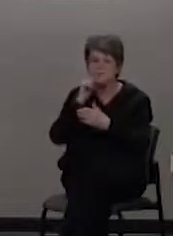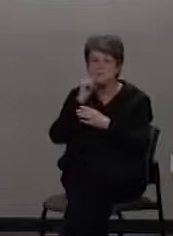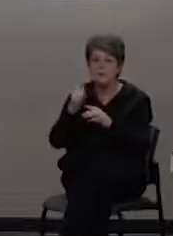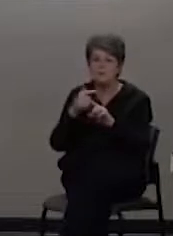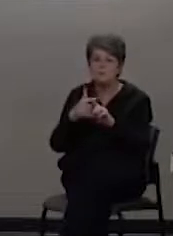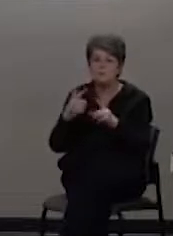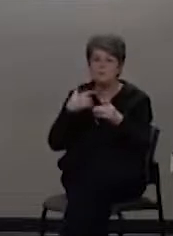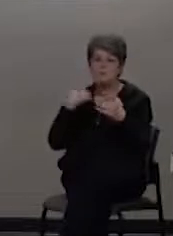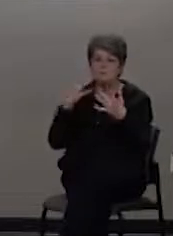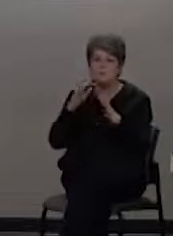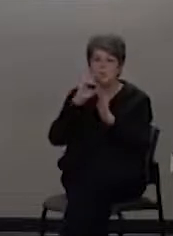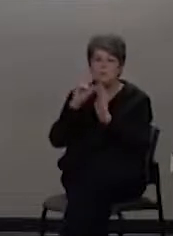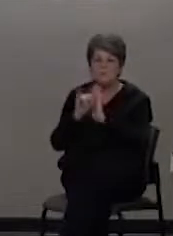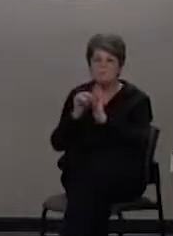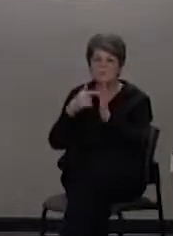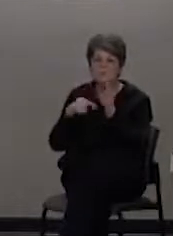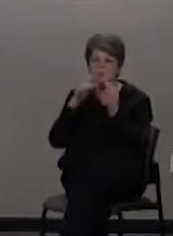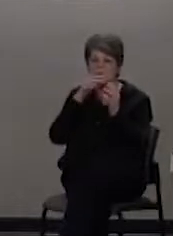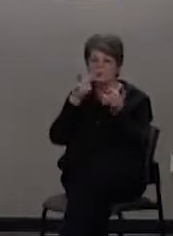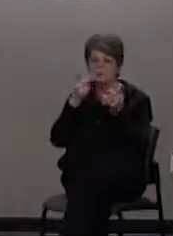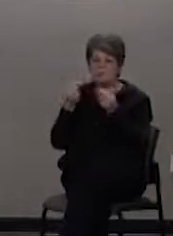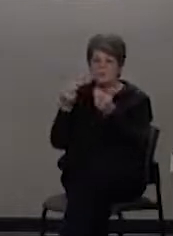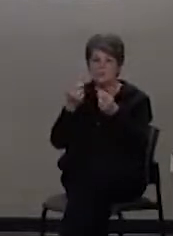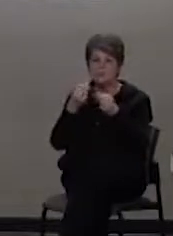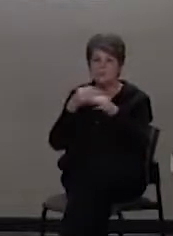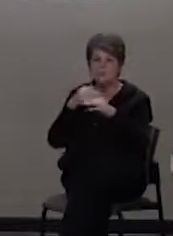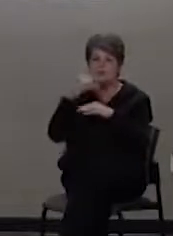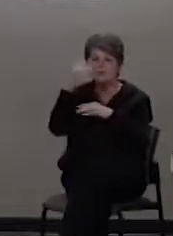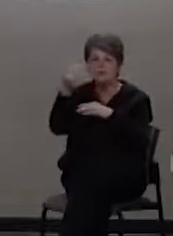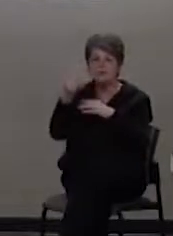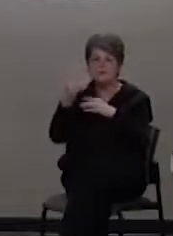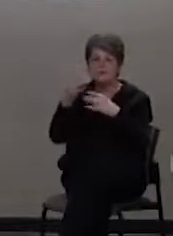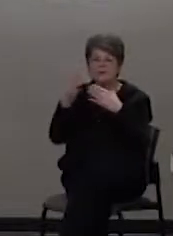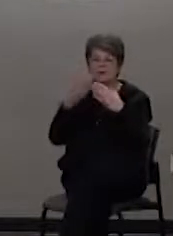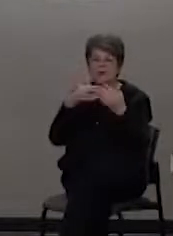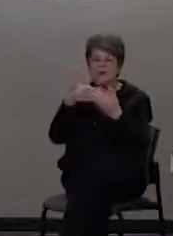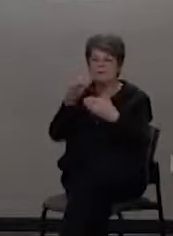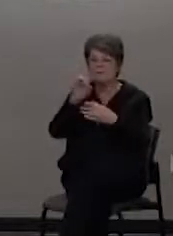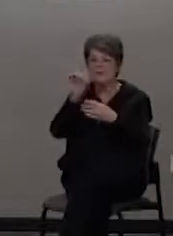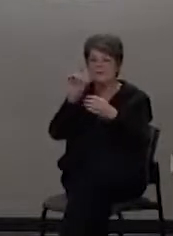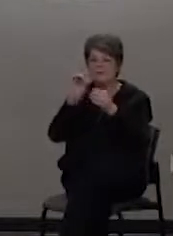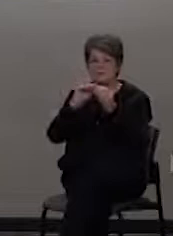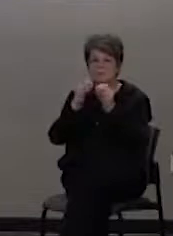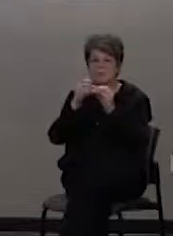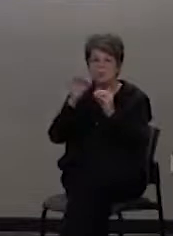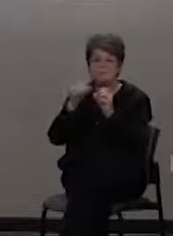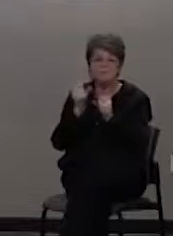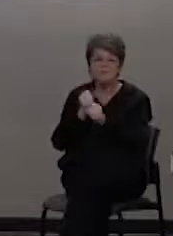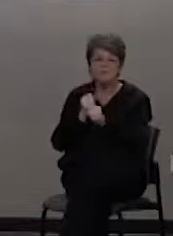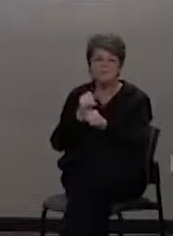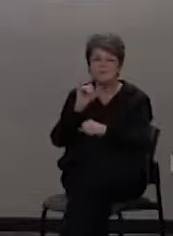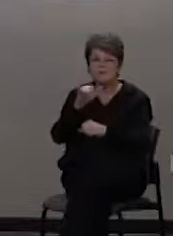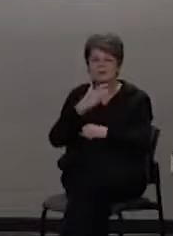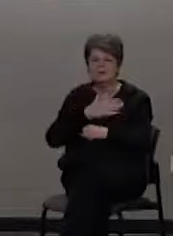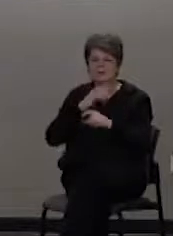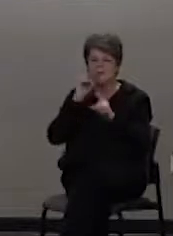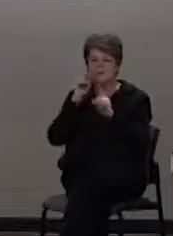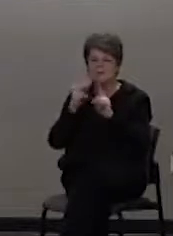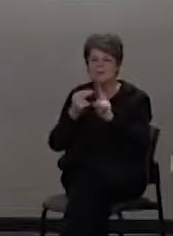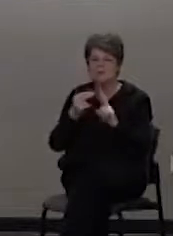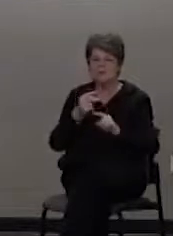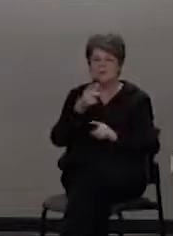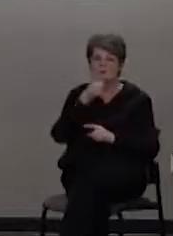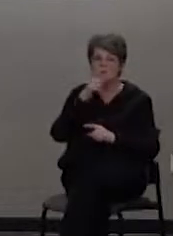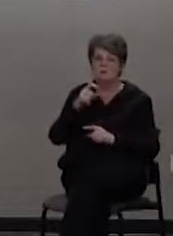have identified what we're going to do over the next however many years. That's my perspective. You don't have to